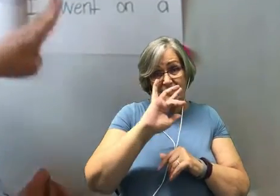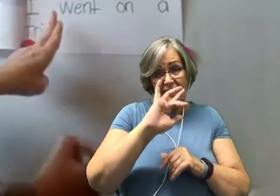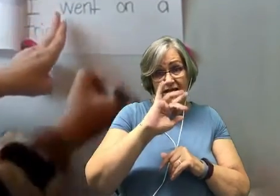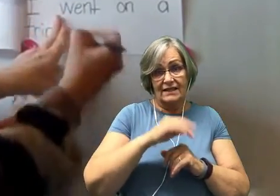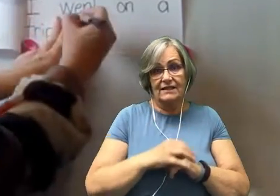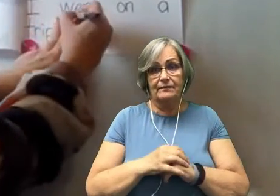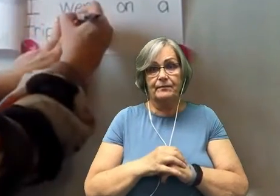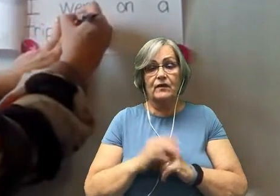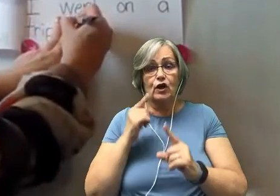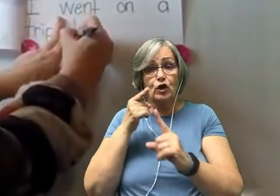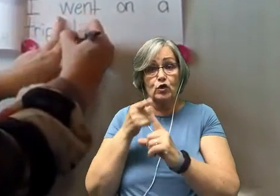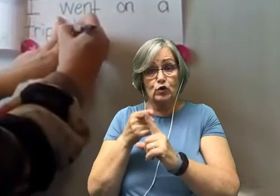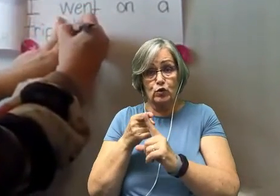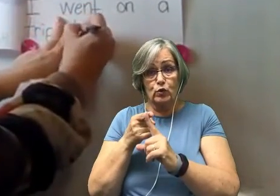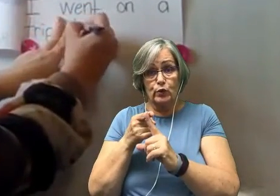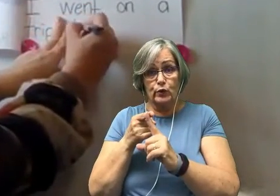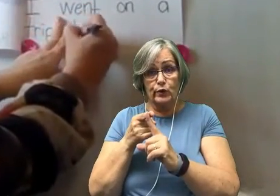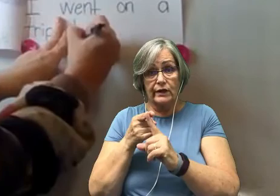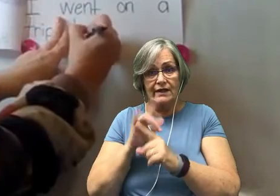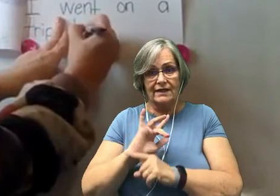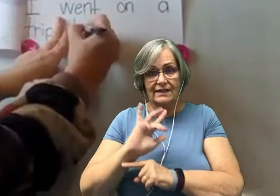Finger space, to,